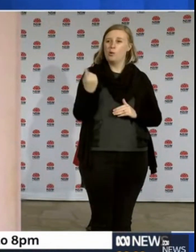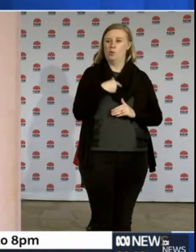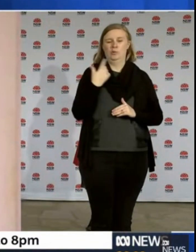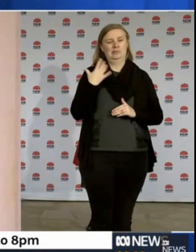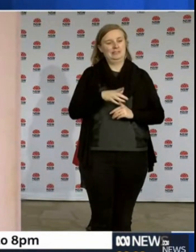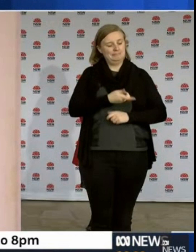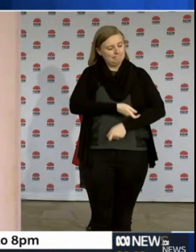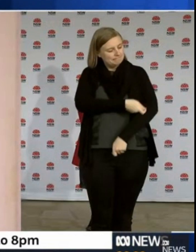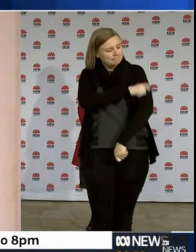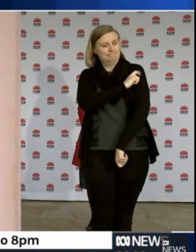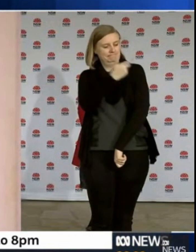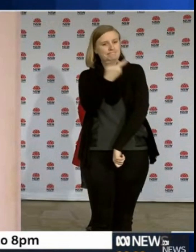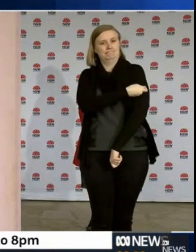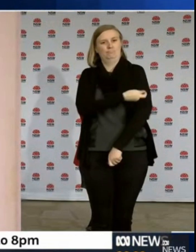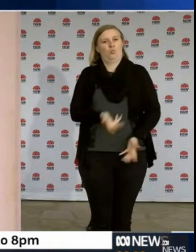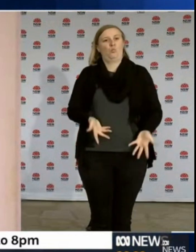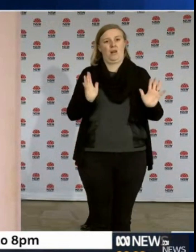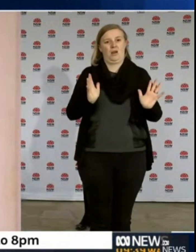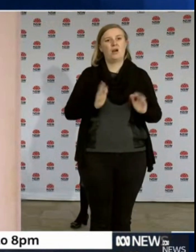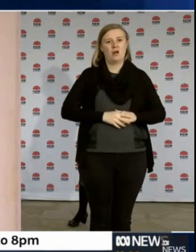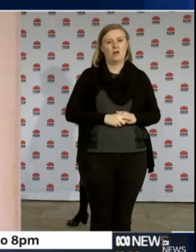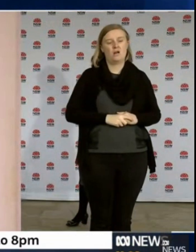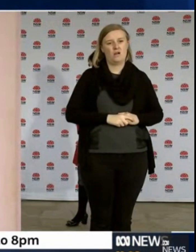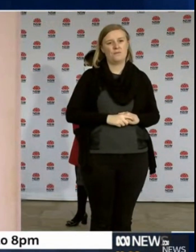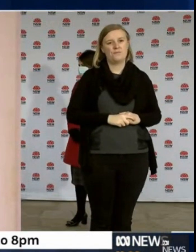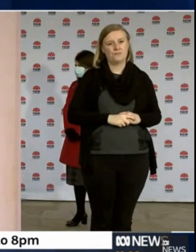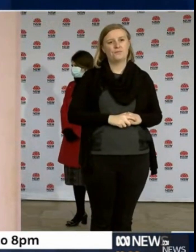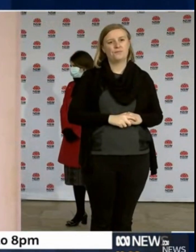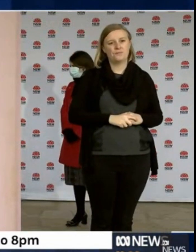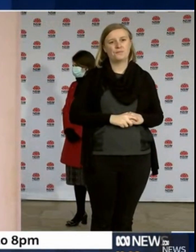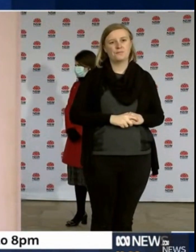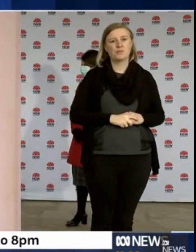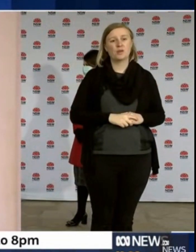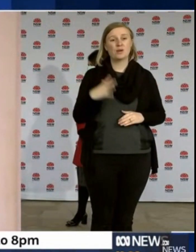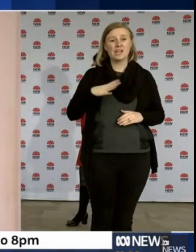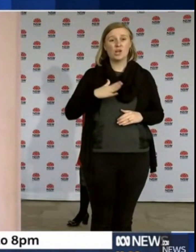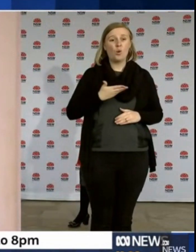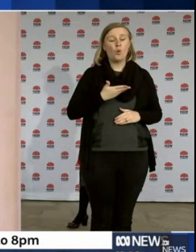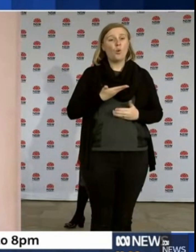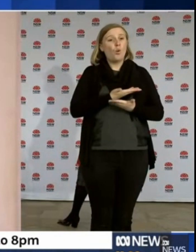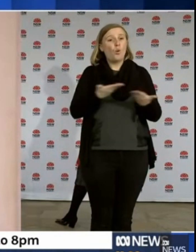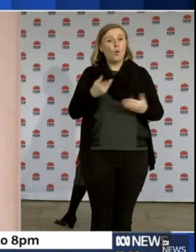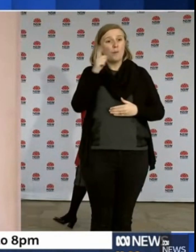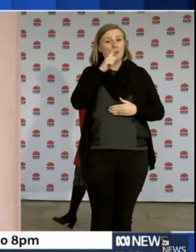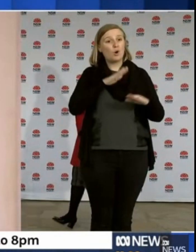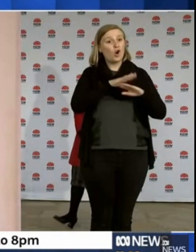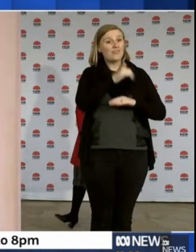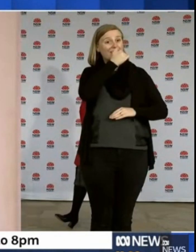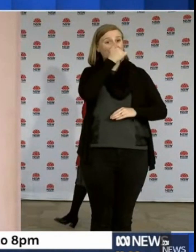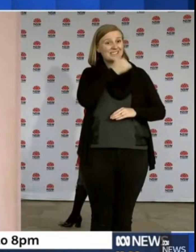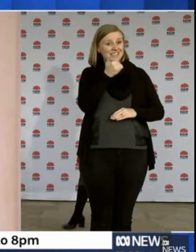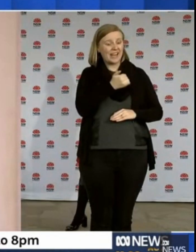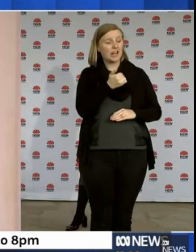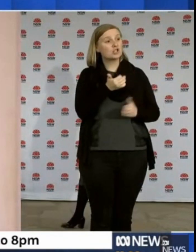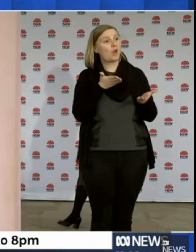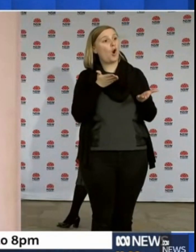get vaccinated. As the Premier has indicated, until we have the all of the adult population over 16 at